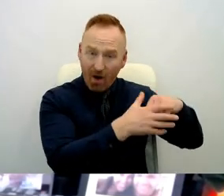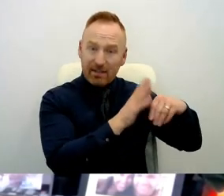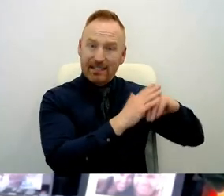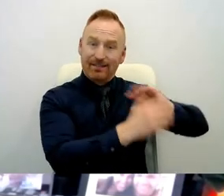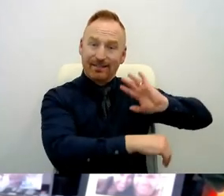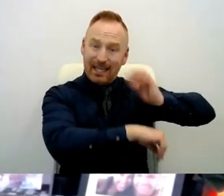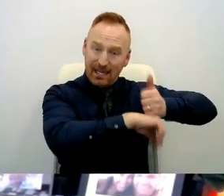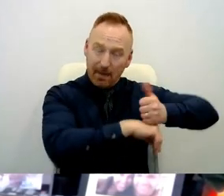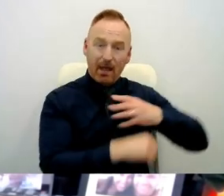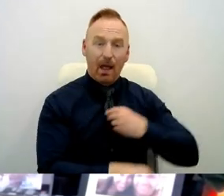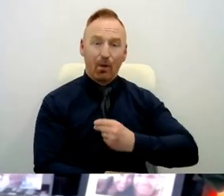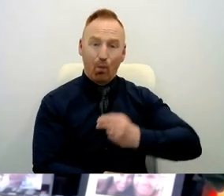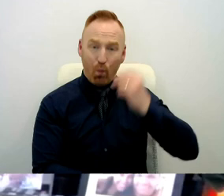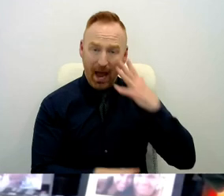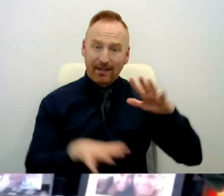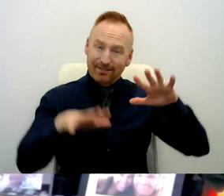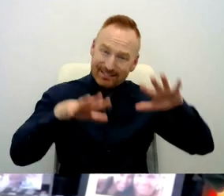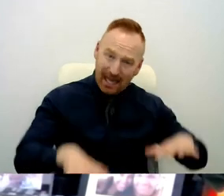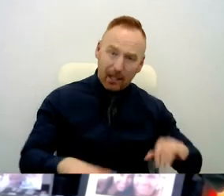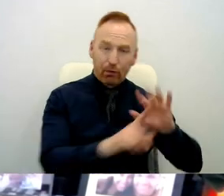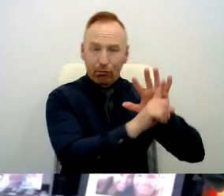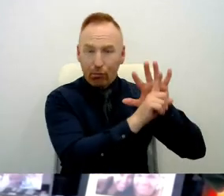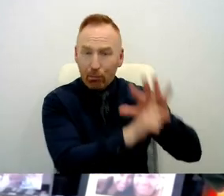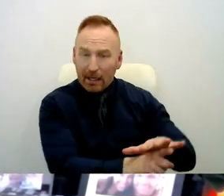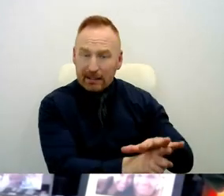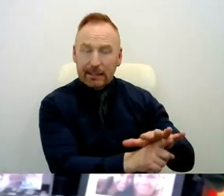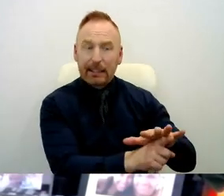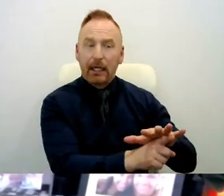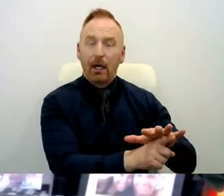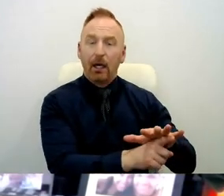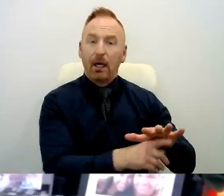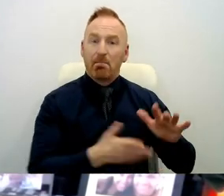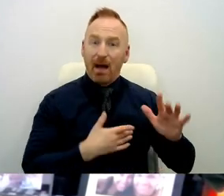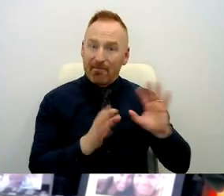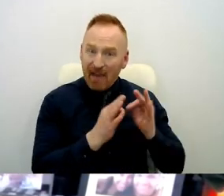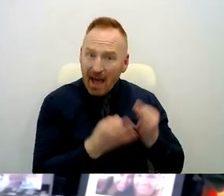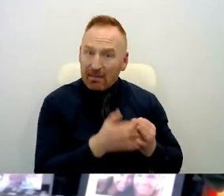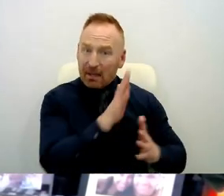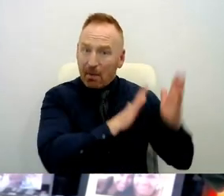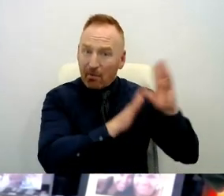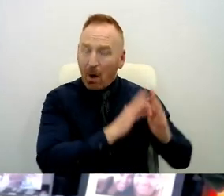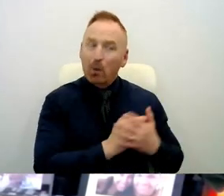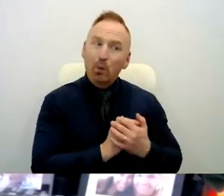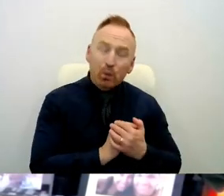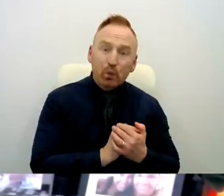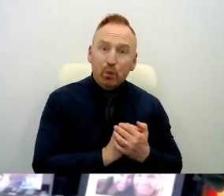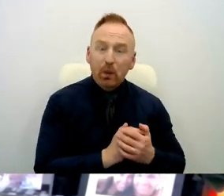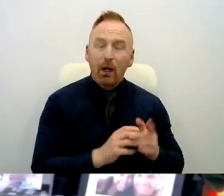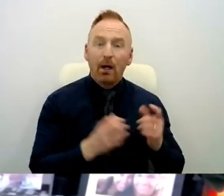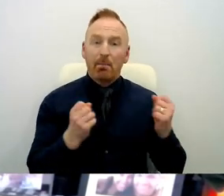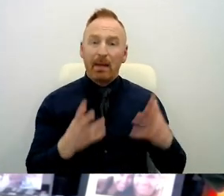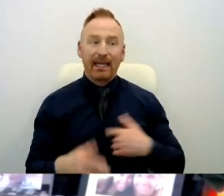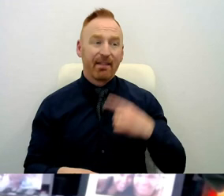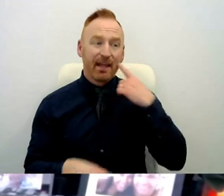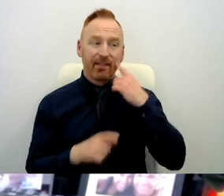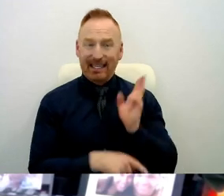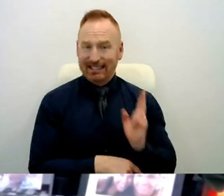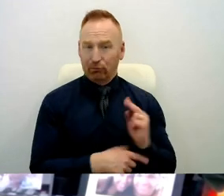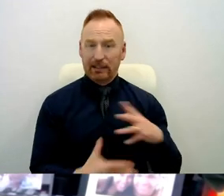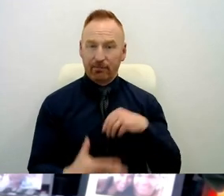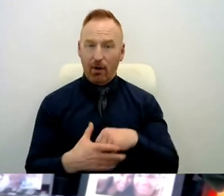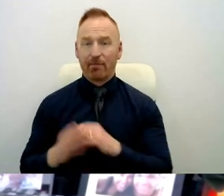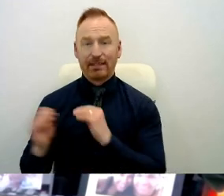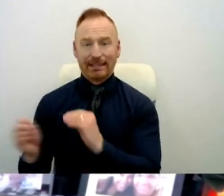in being the white settlers oppressing to that degree. Many are stating that they wish this history could be part of